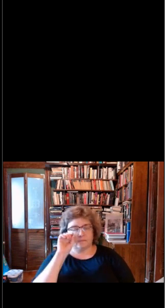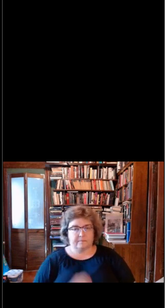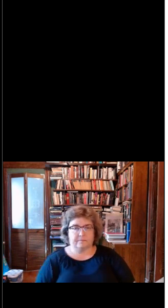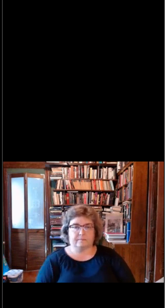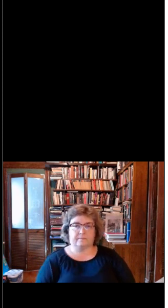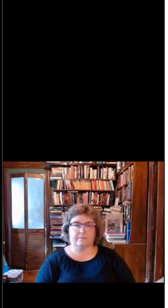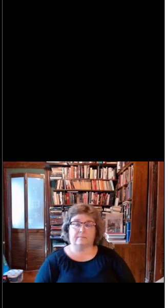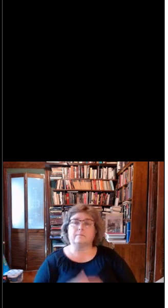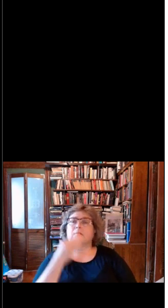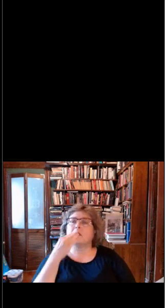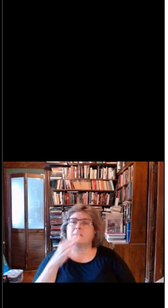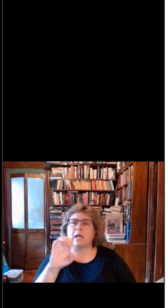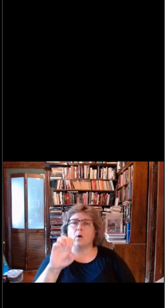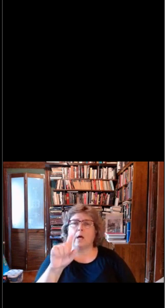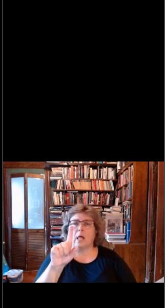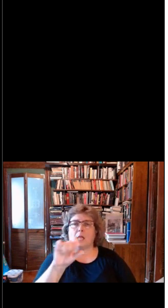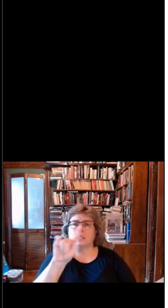Thank you, Elizabeth.